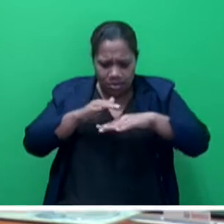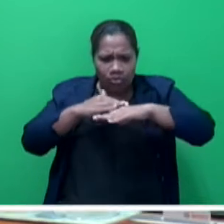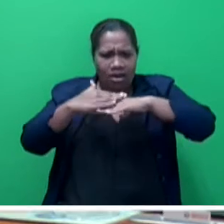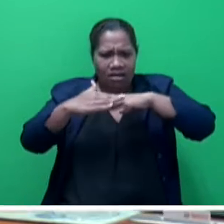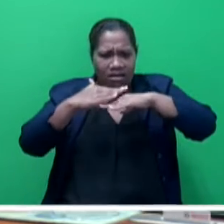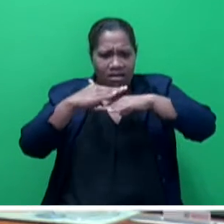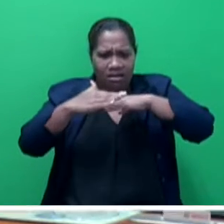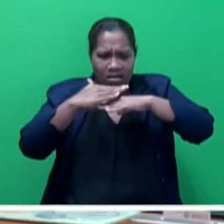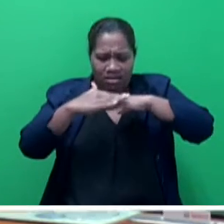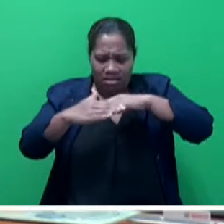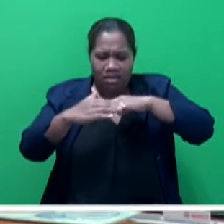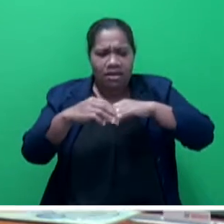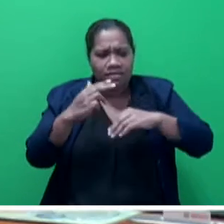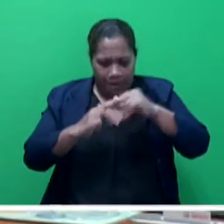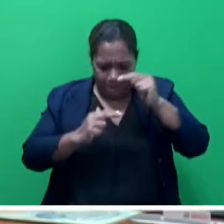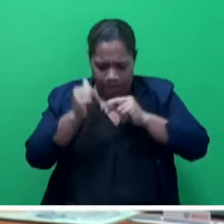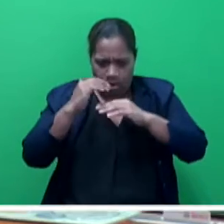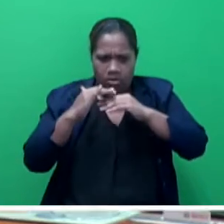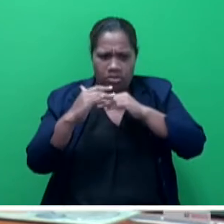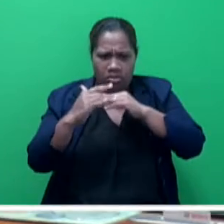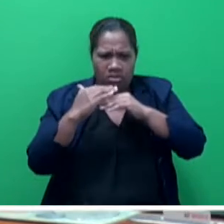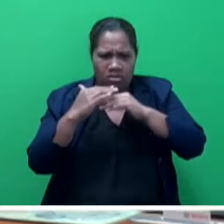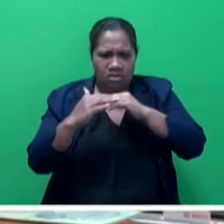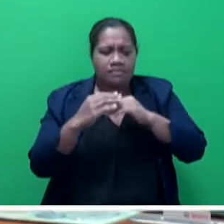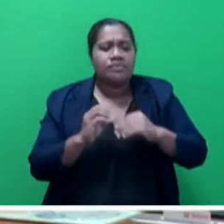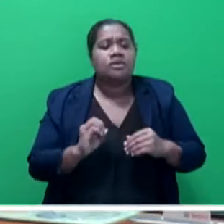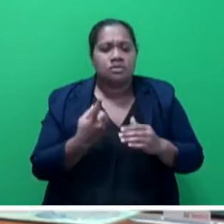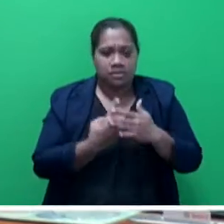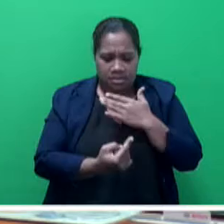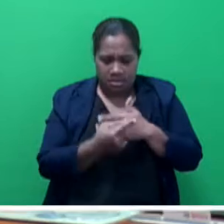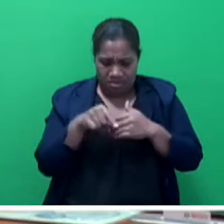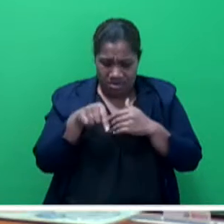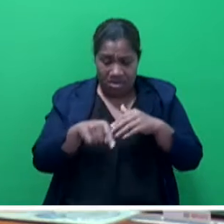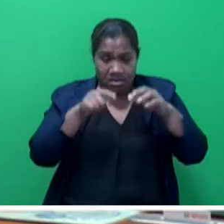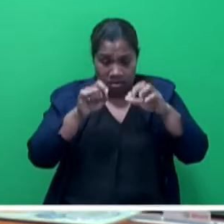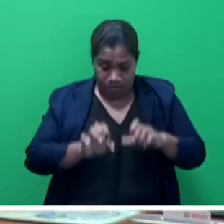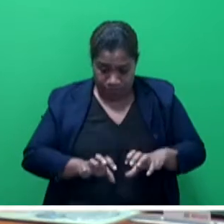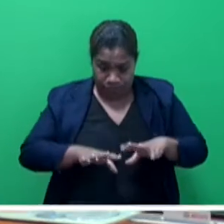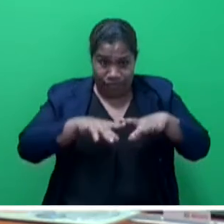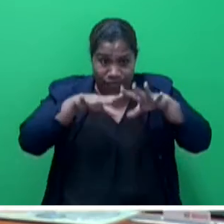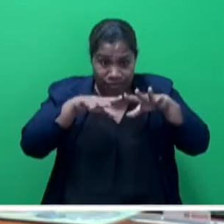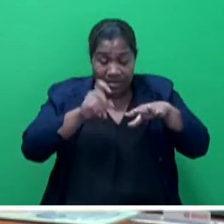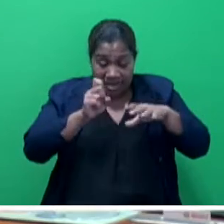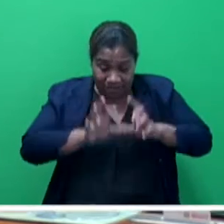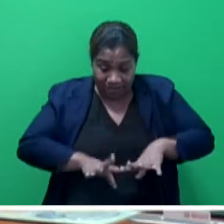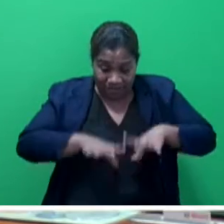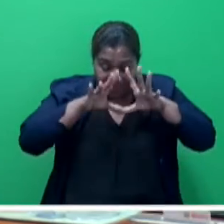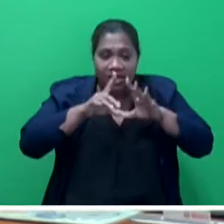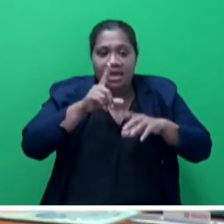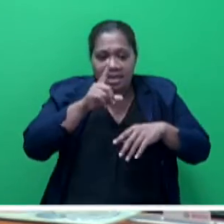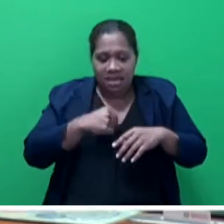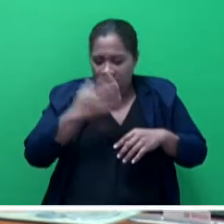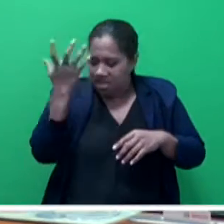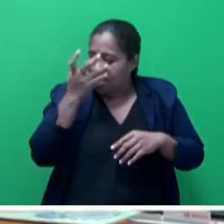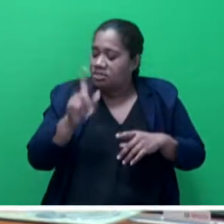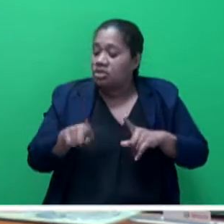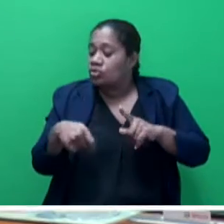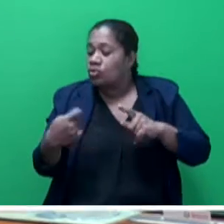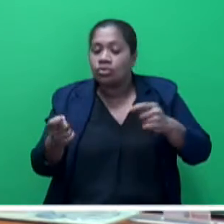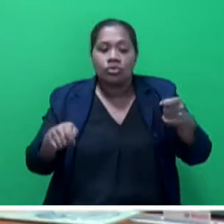flooding in that area, which would have posed a threat to neighboring properties and the